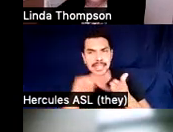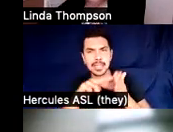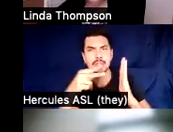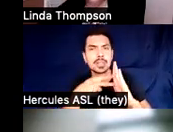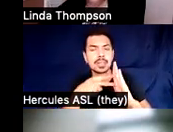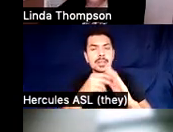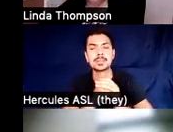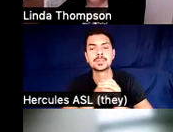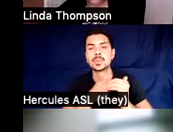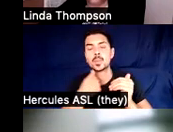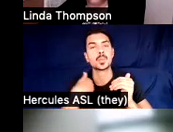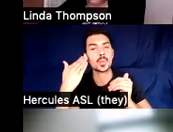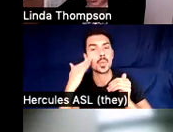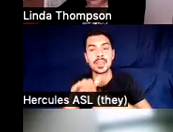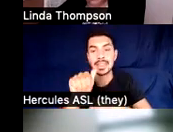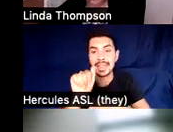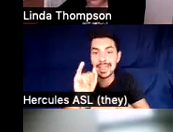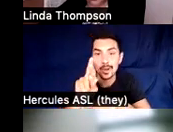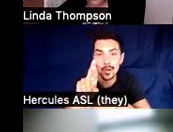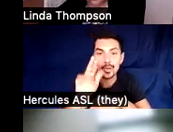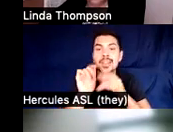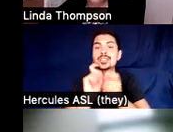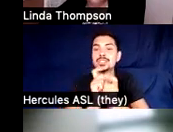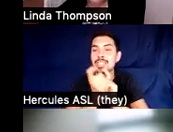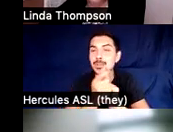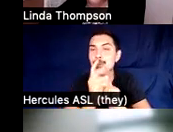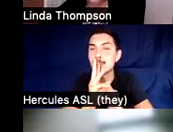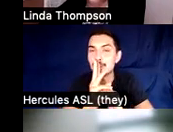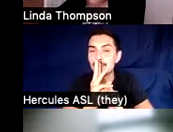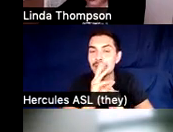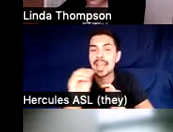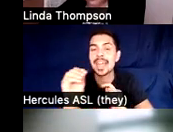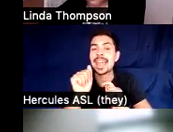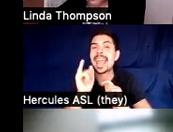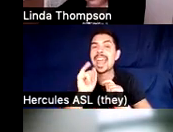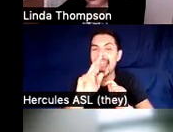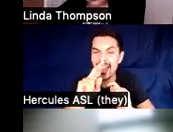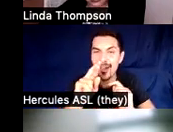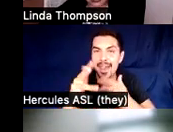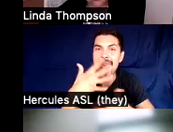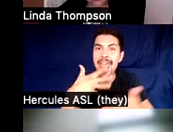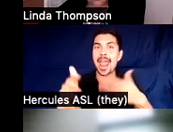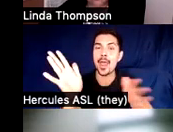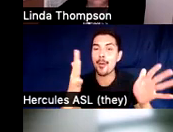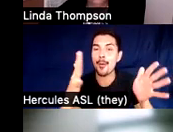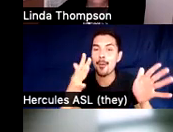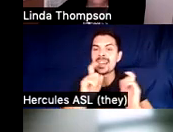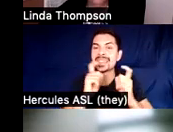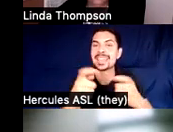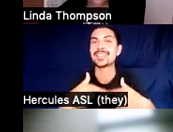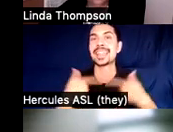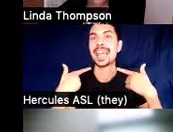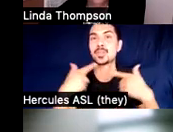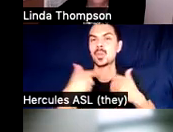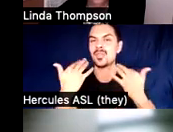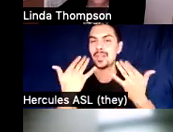So we know that air changes water, and air gives life to fire and energy.